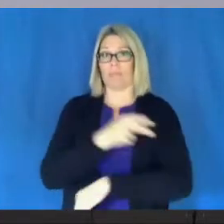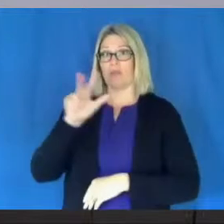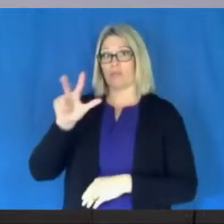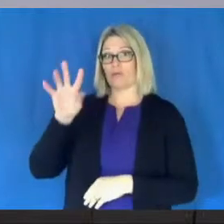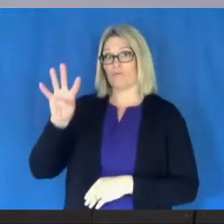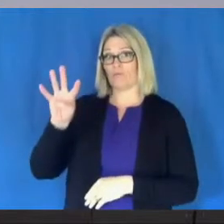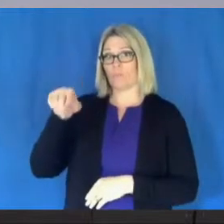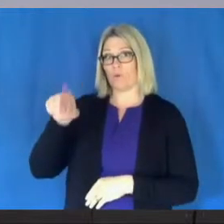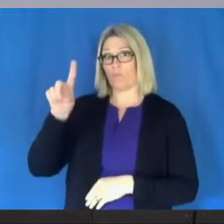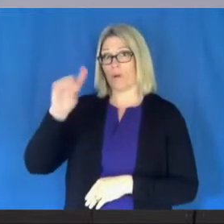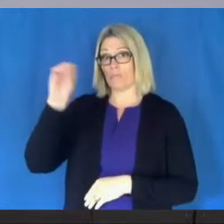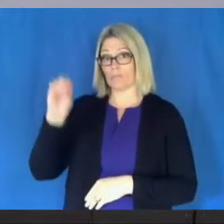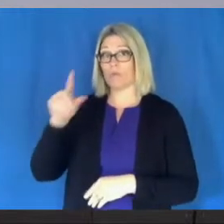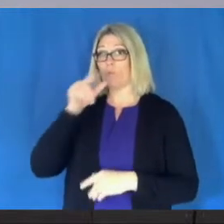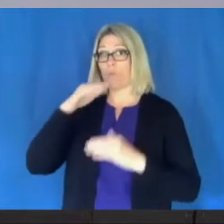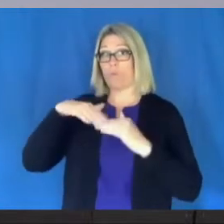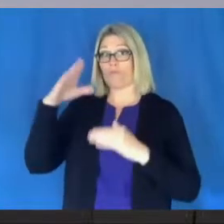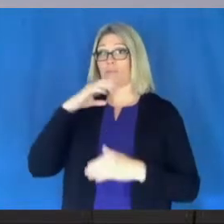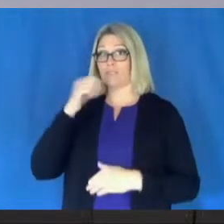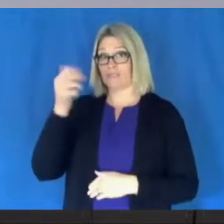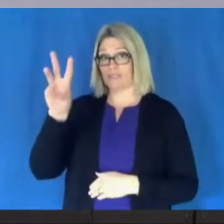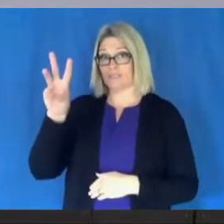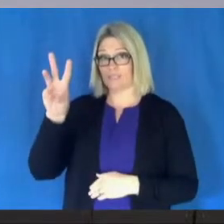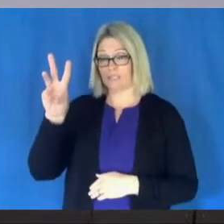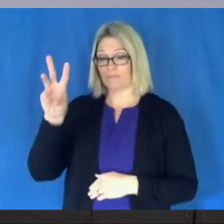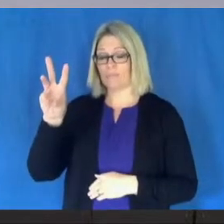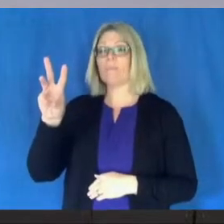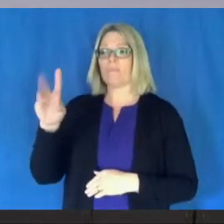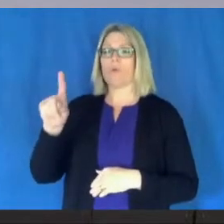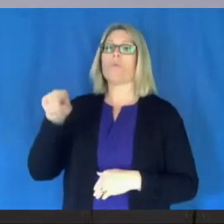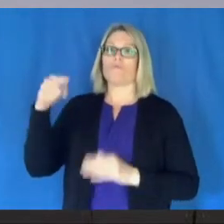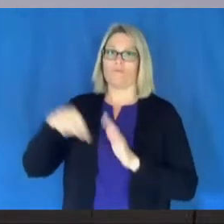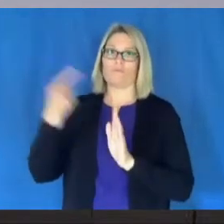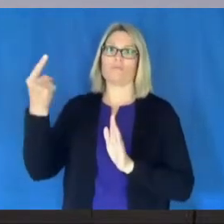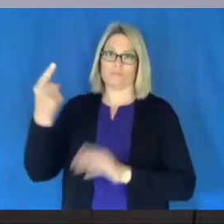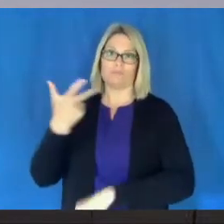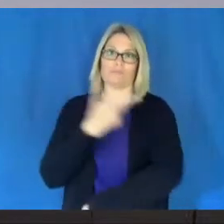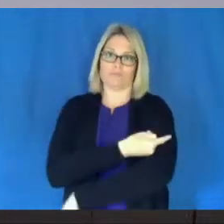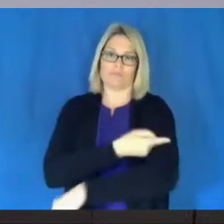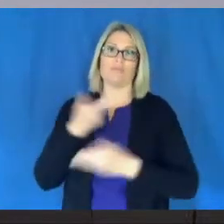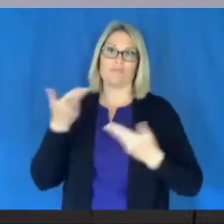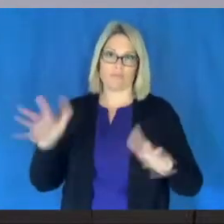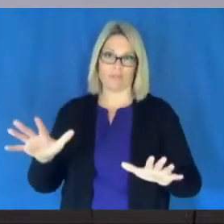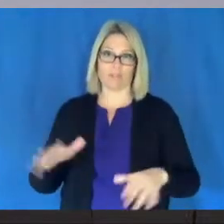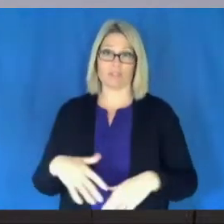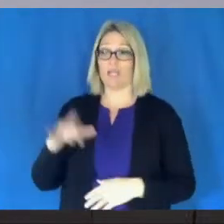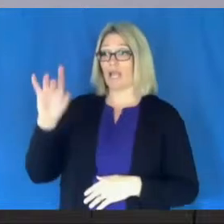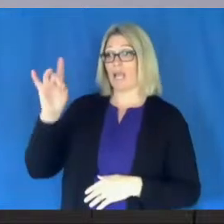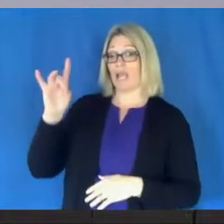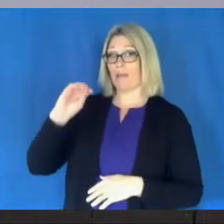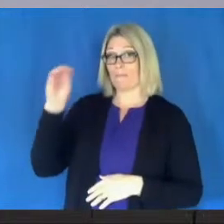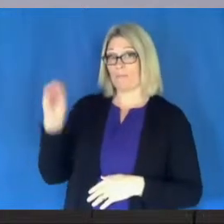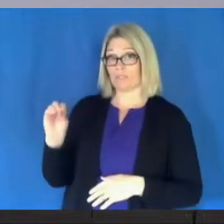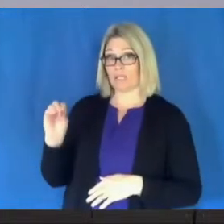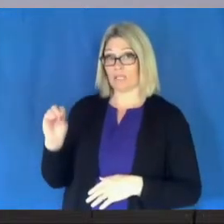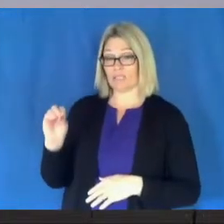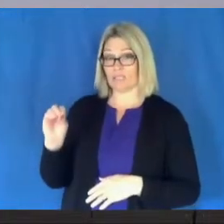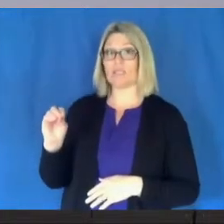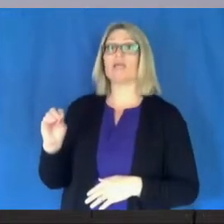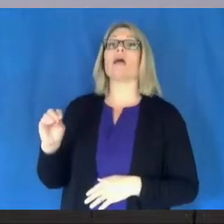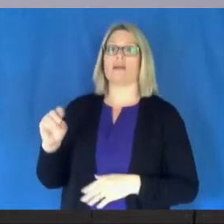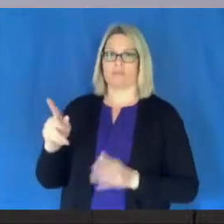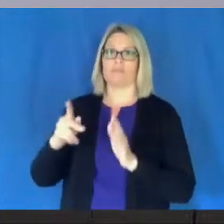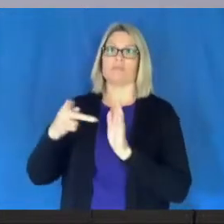34.1% of adults over the age of 16 have received at least one dose of vaccine, and 8% of island residents have received 2 doses